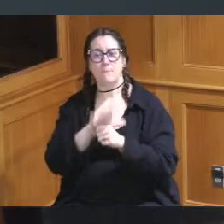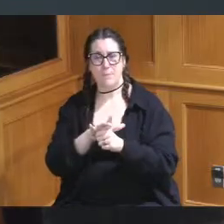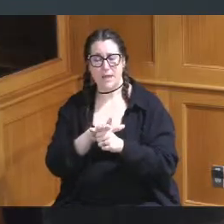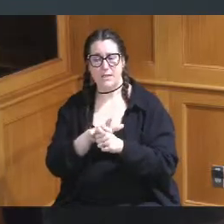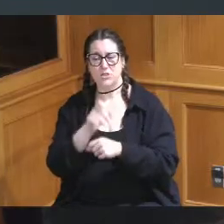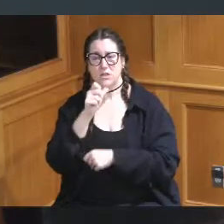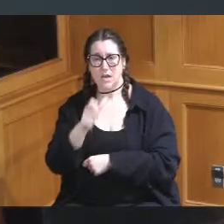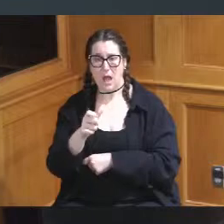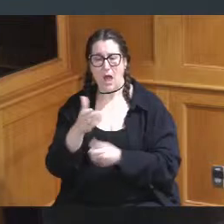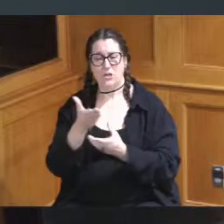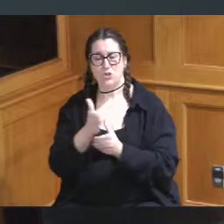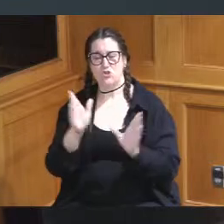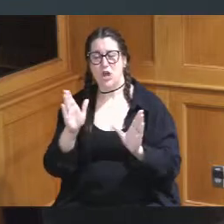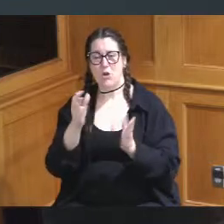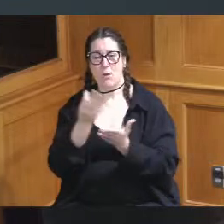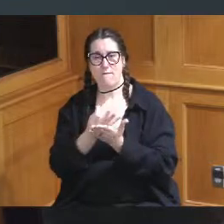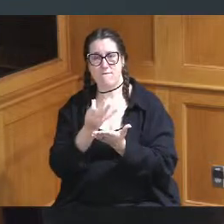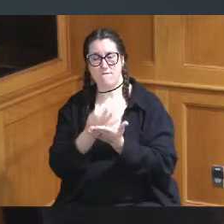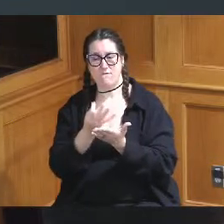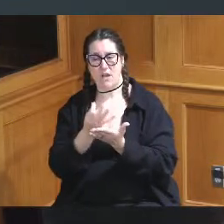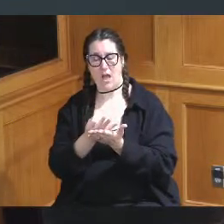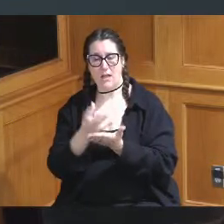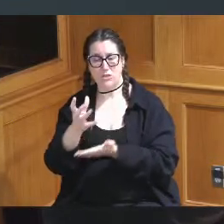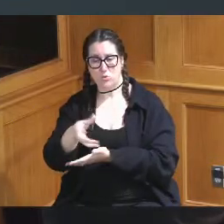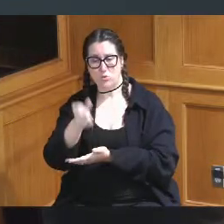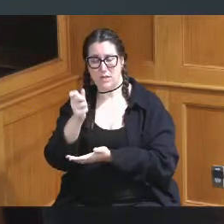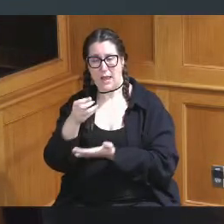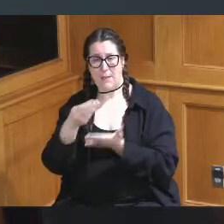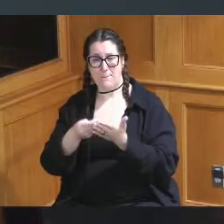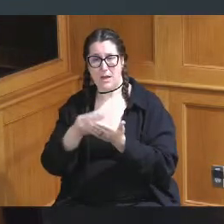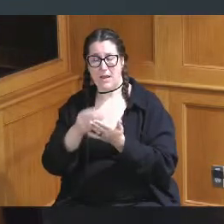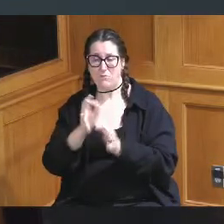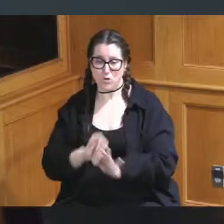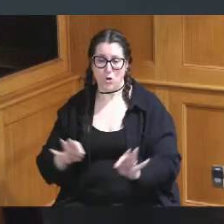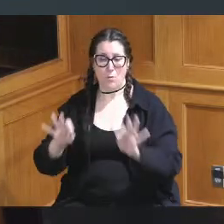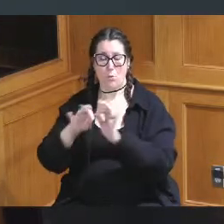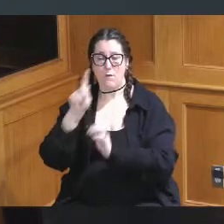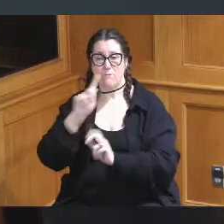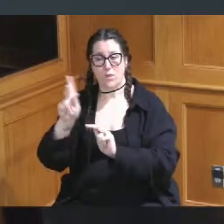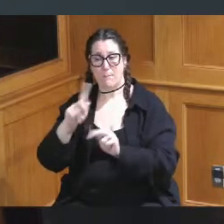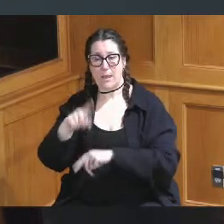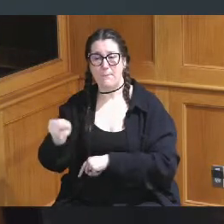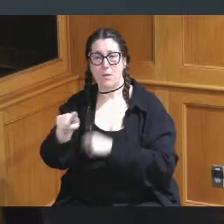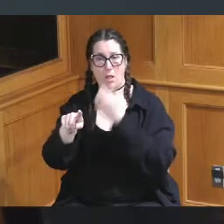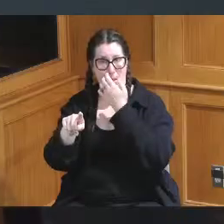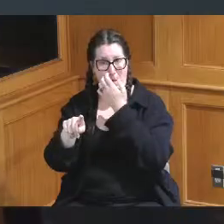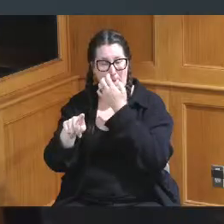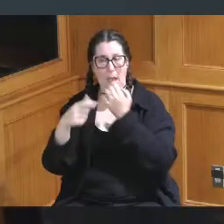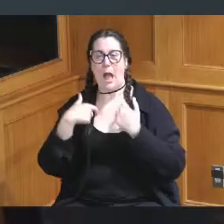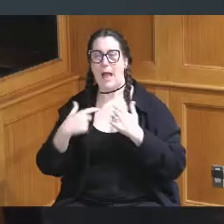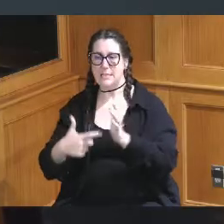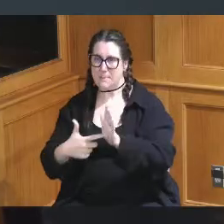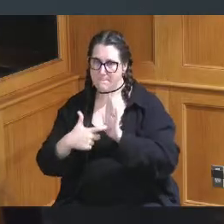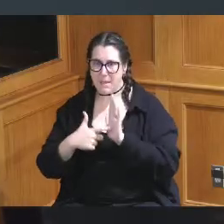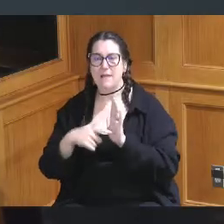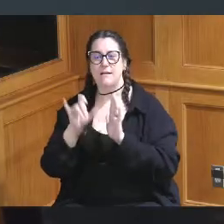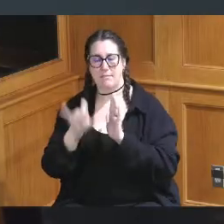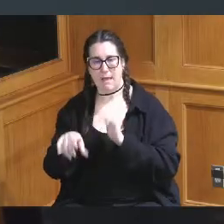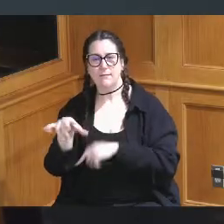of the general fund, which are our essential services for our people? I demanded that.